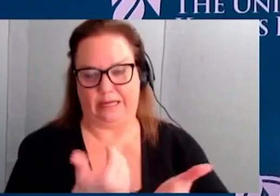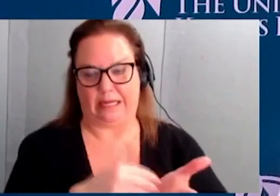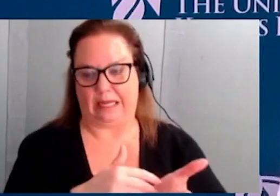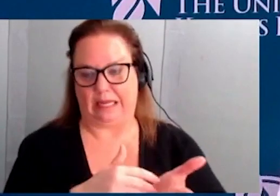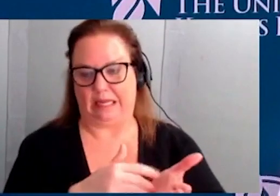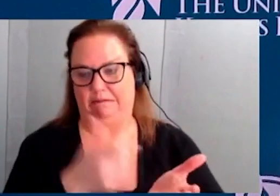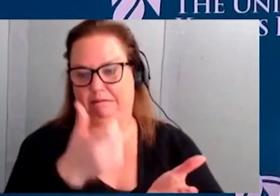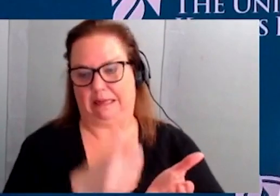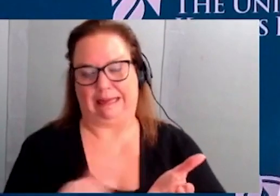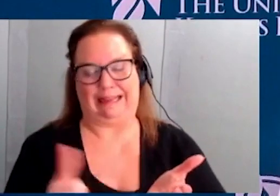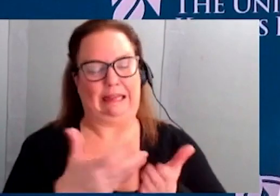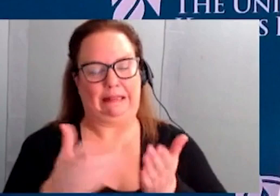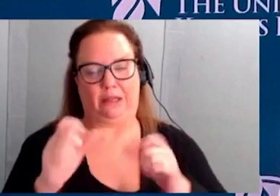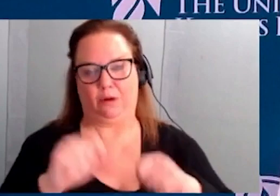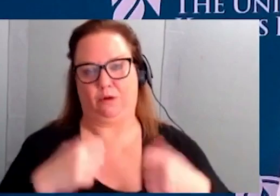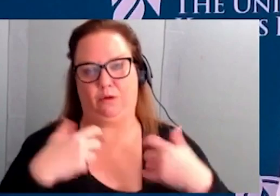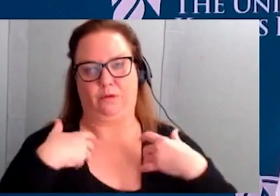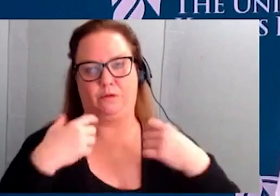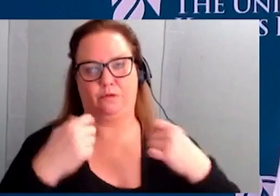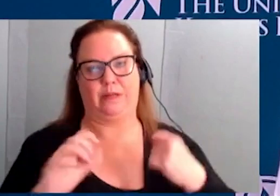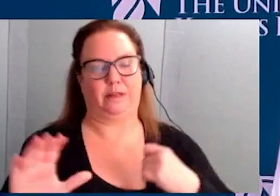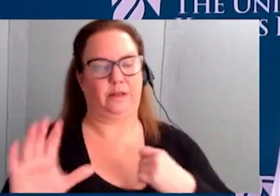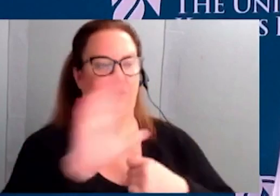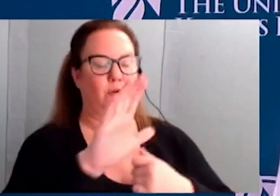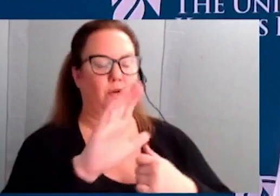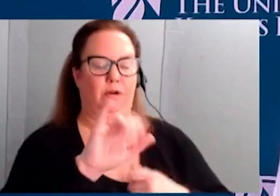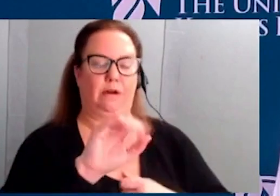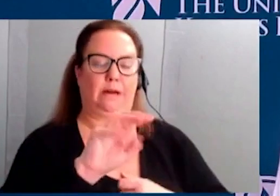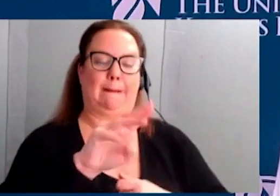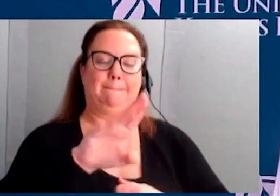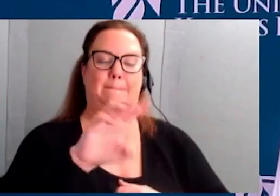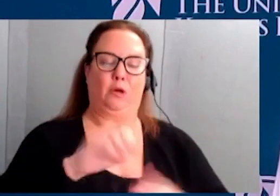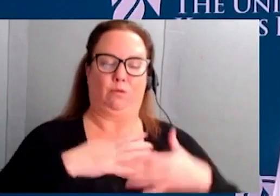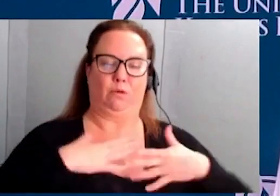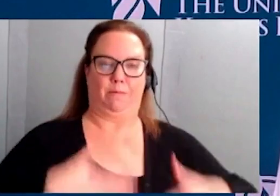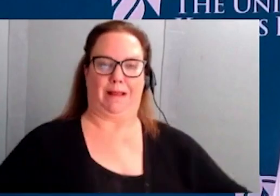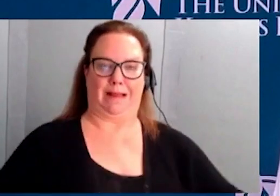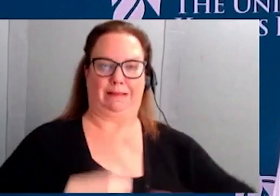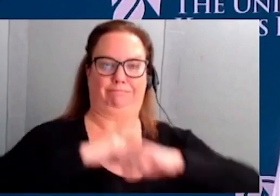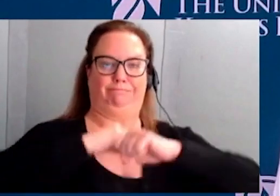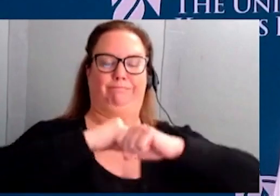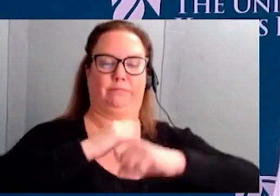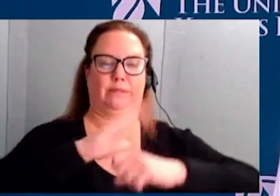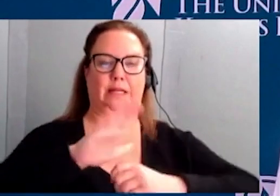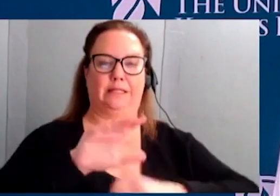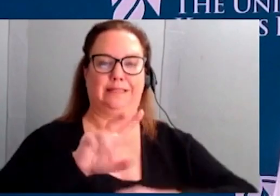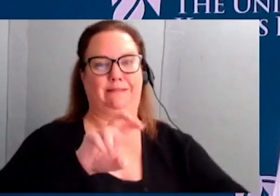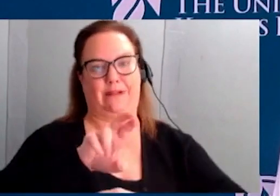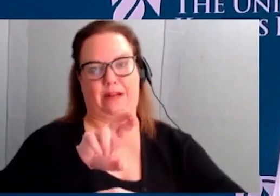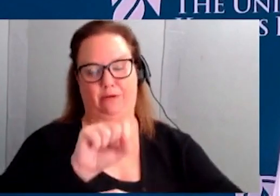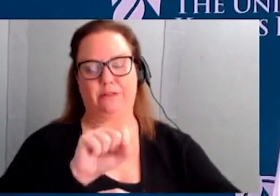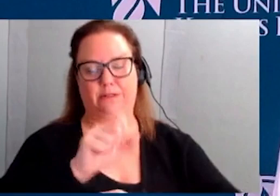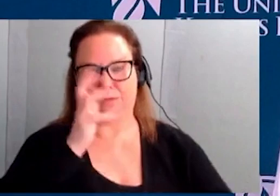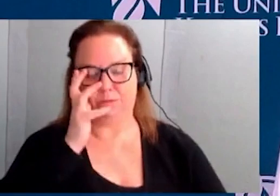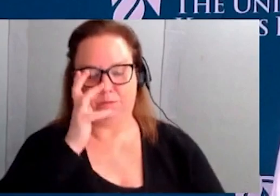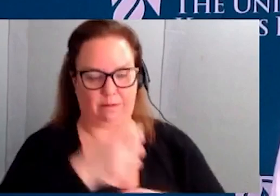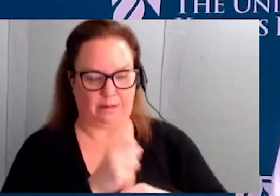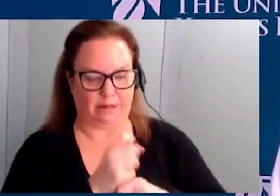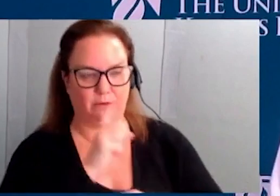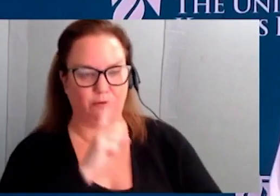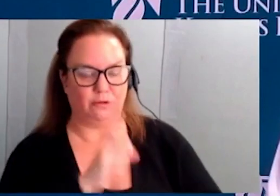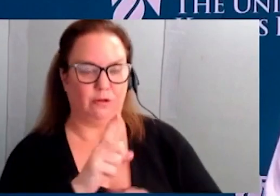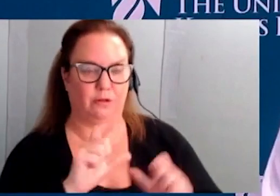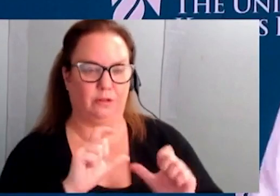can do to strengthen your immune defenses against this virus will make sure that you're staying out of